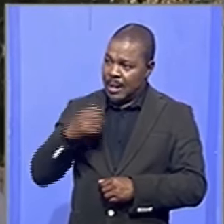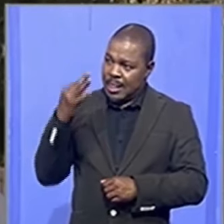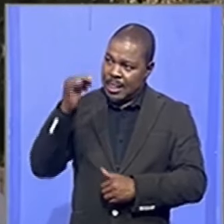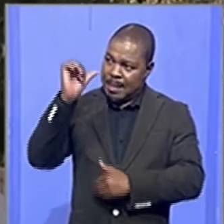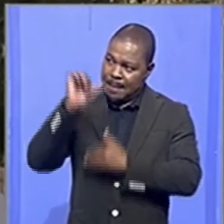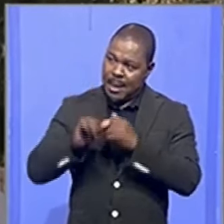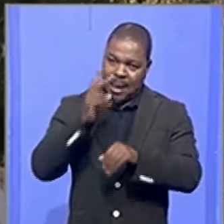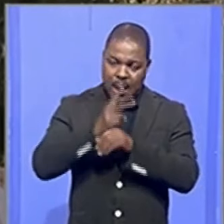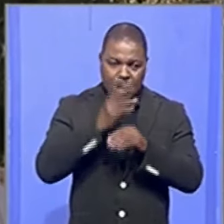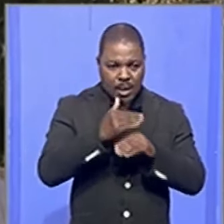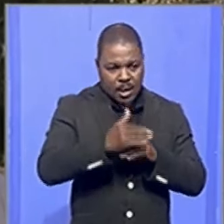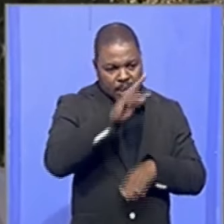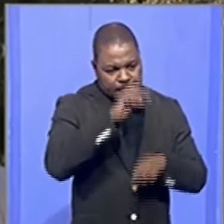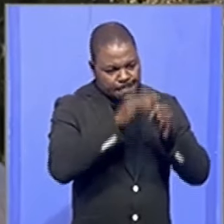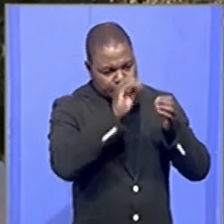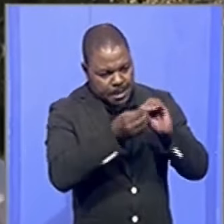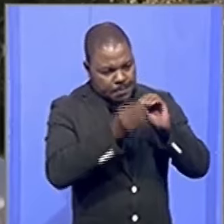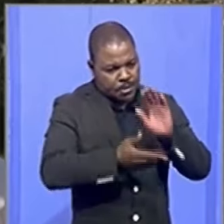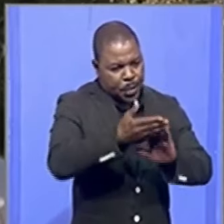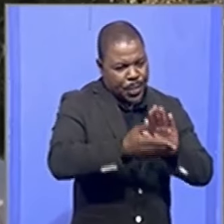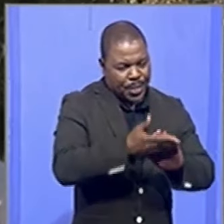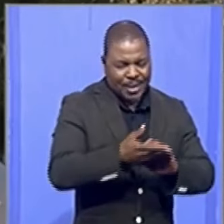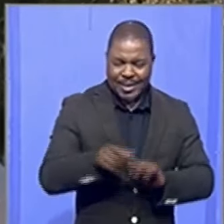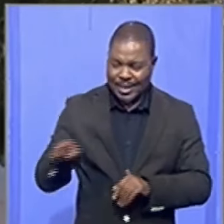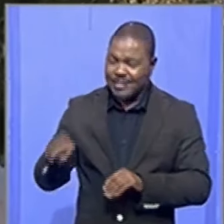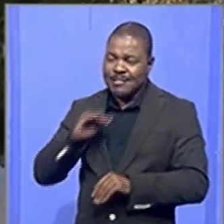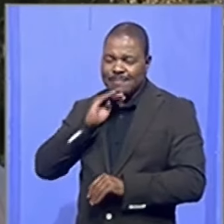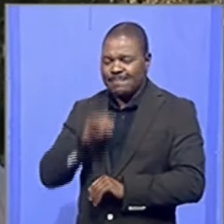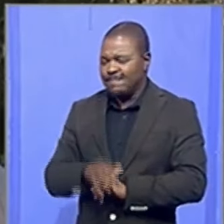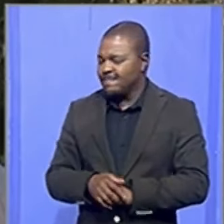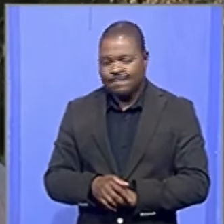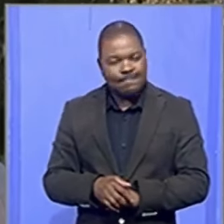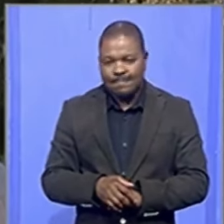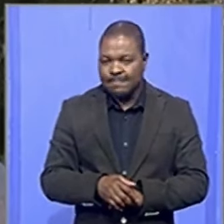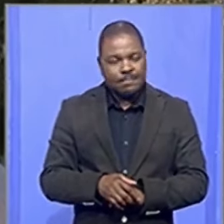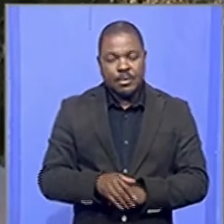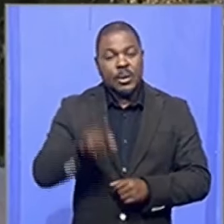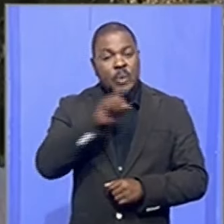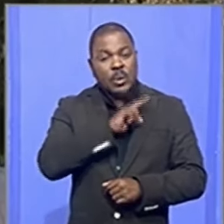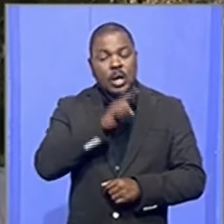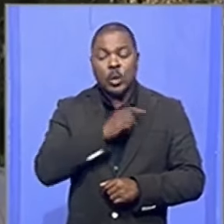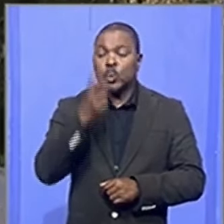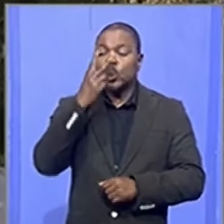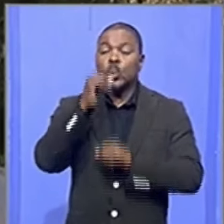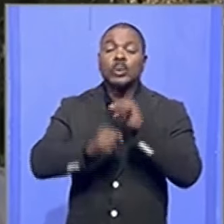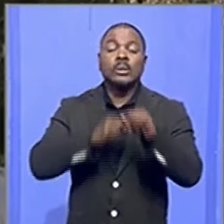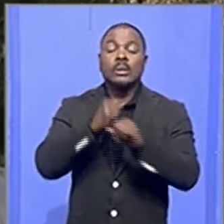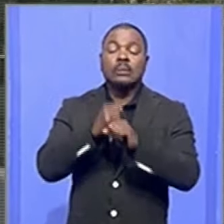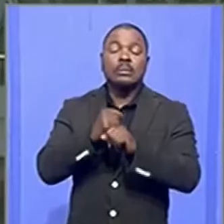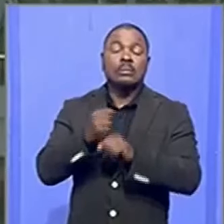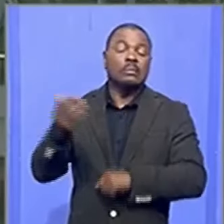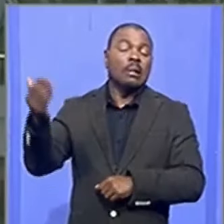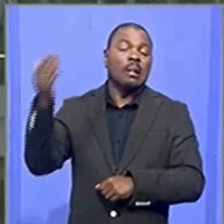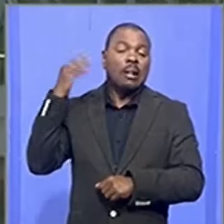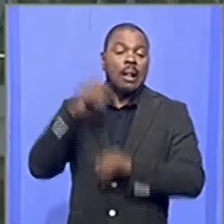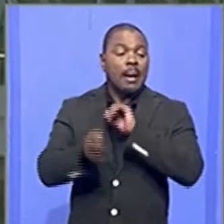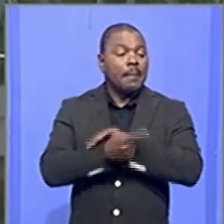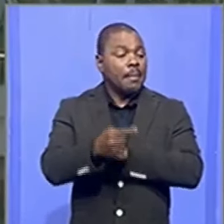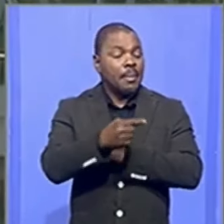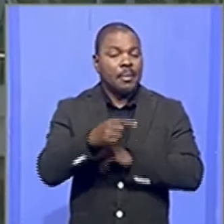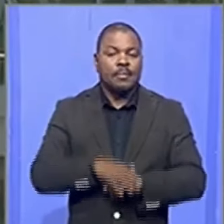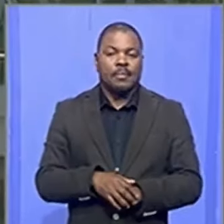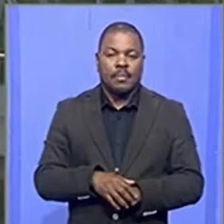faulty streetlight poles is sufficient because it's been 2 years, more than 2 years now. Masepala wa